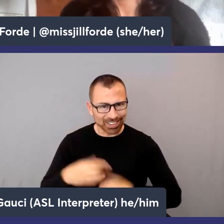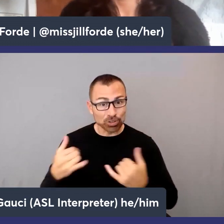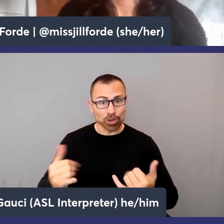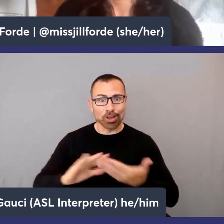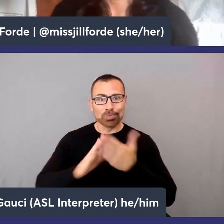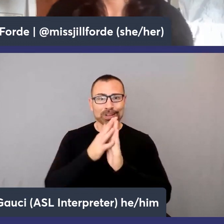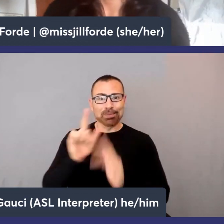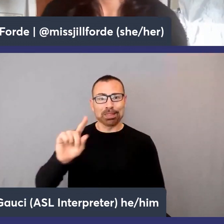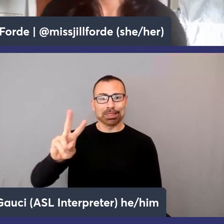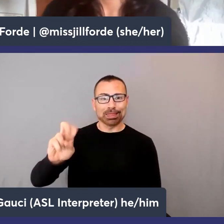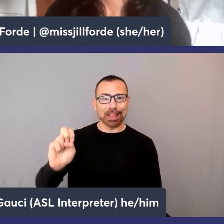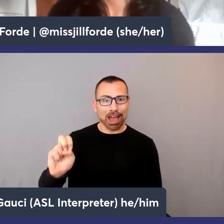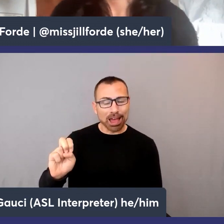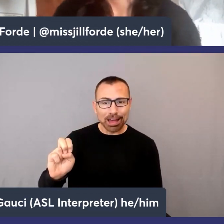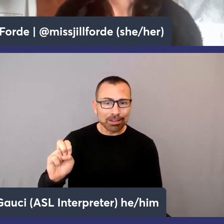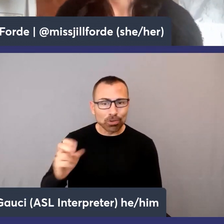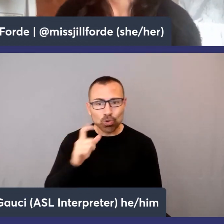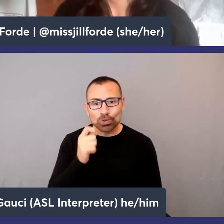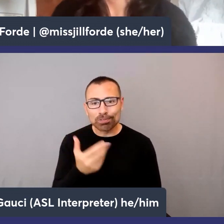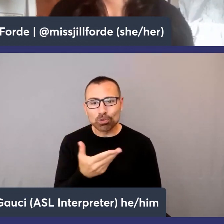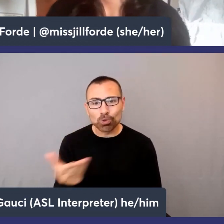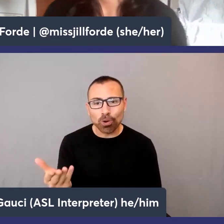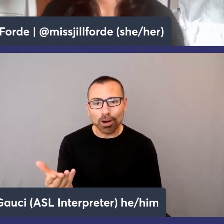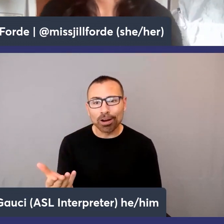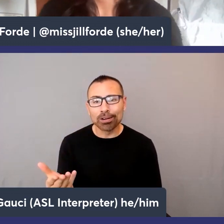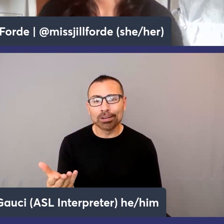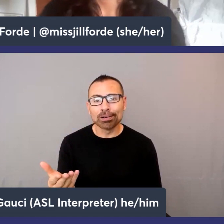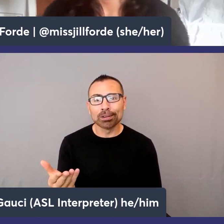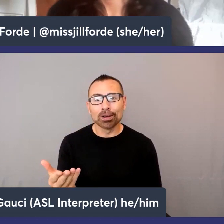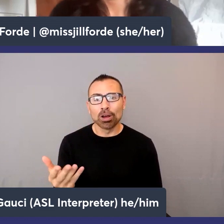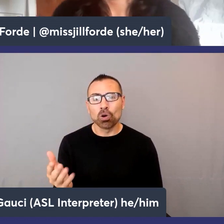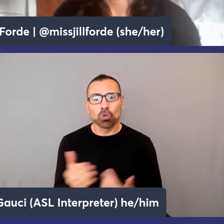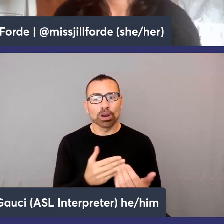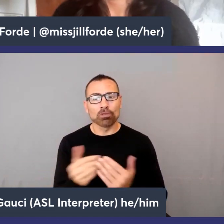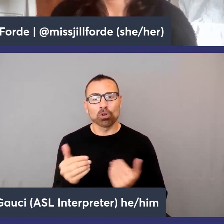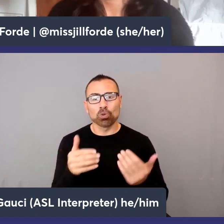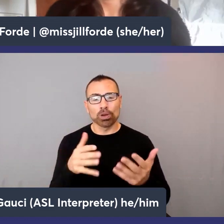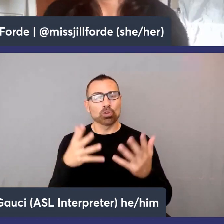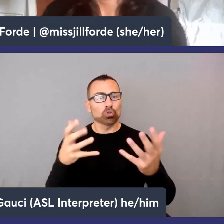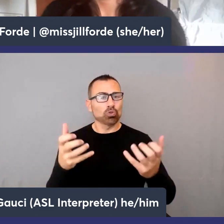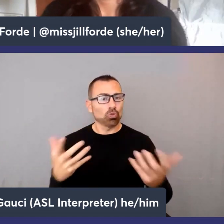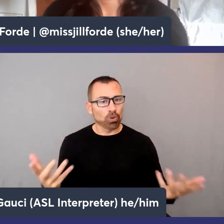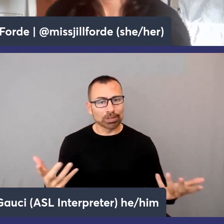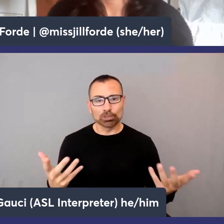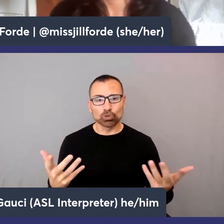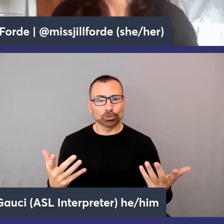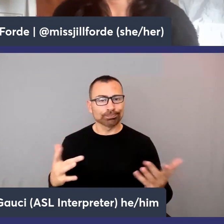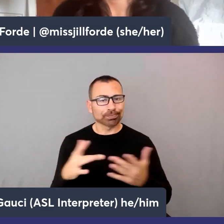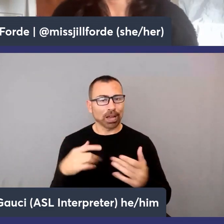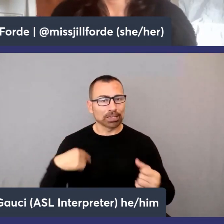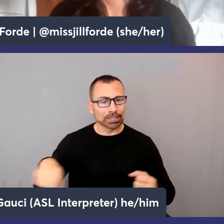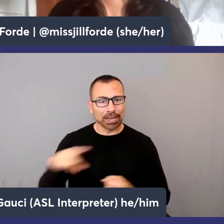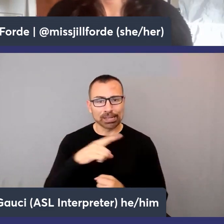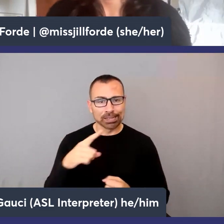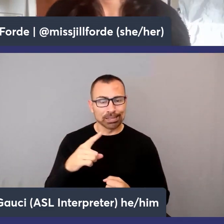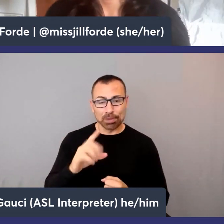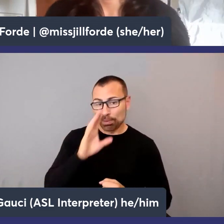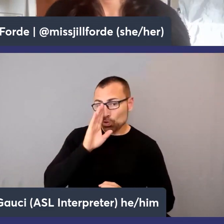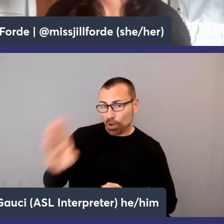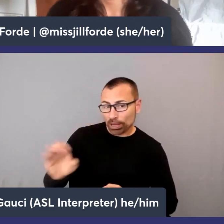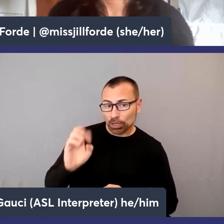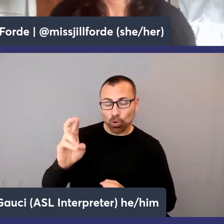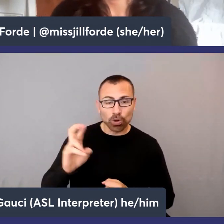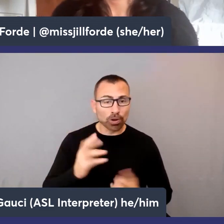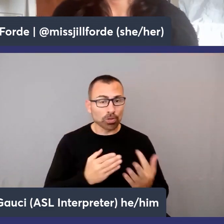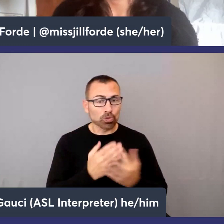we're whosoever you are and howsoever way you want to get in touch with us, either directly or through your AWS sales team,